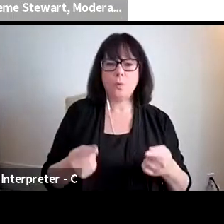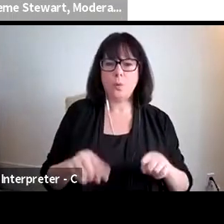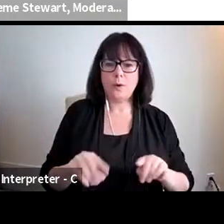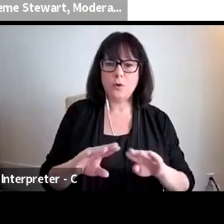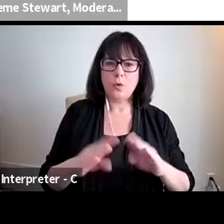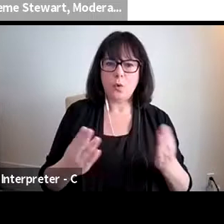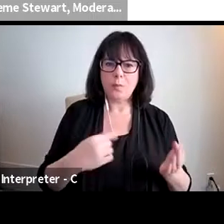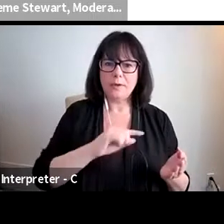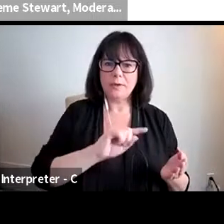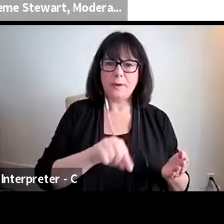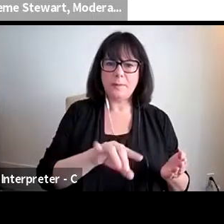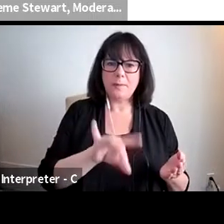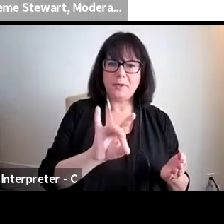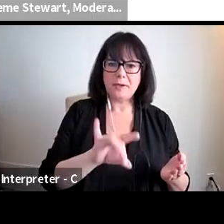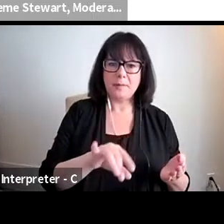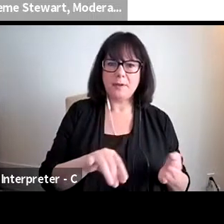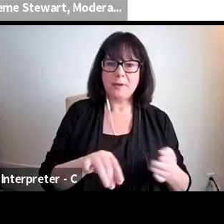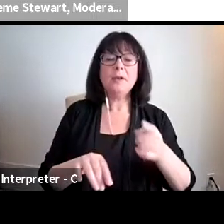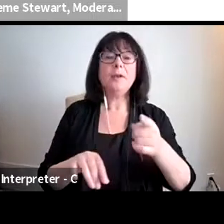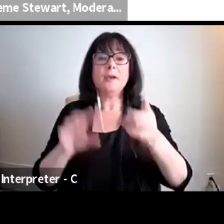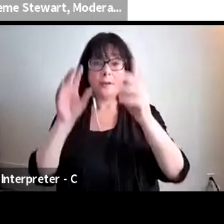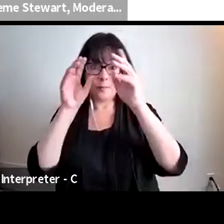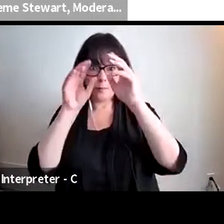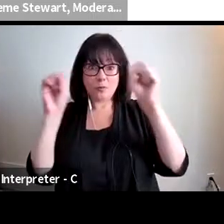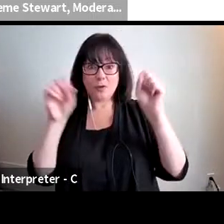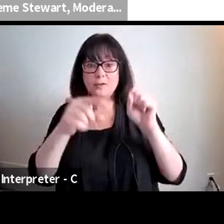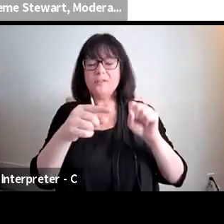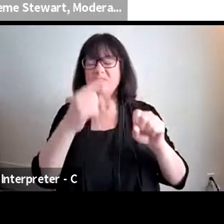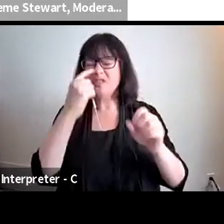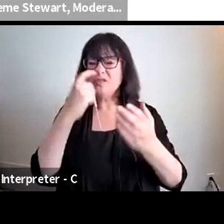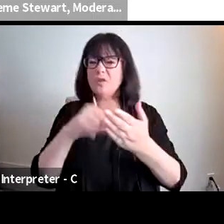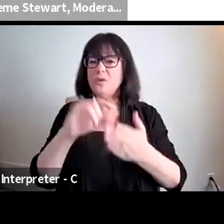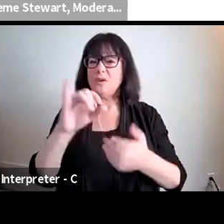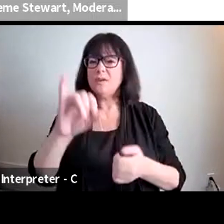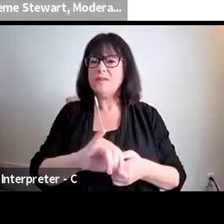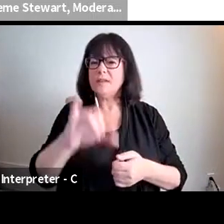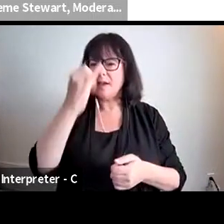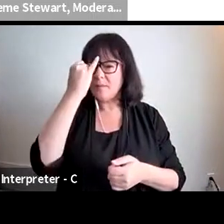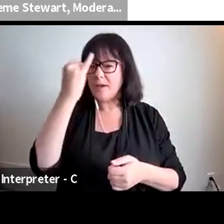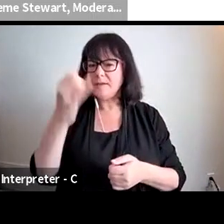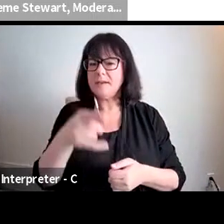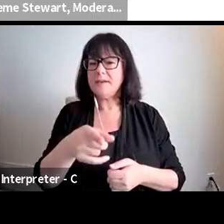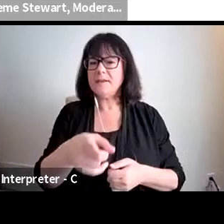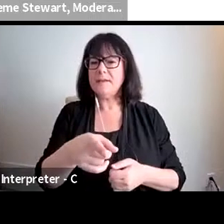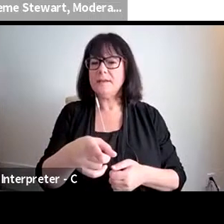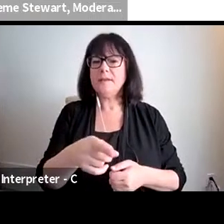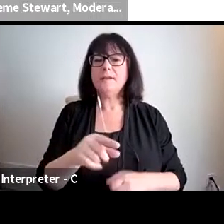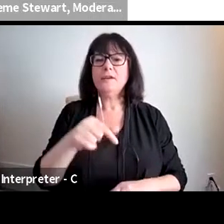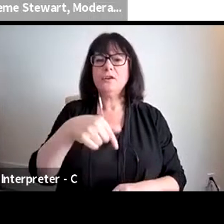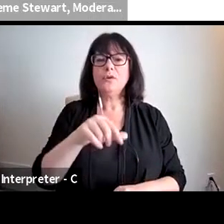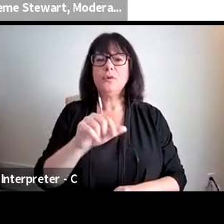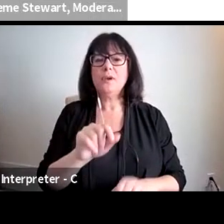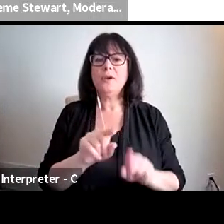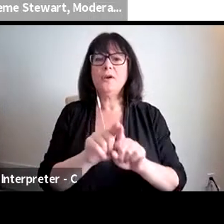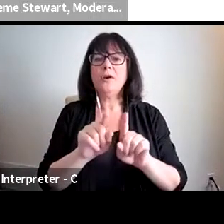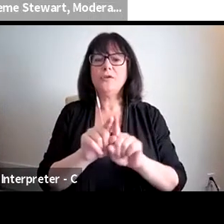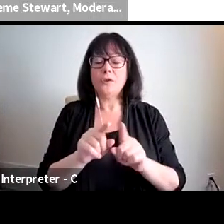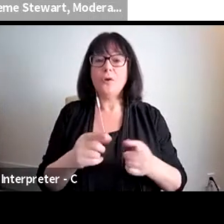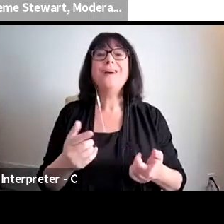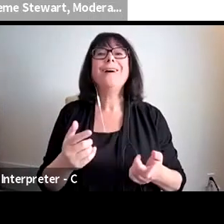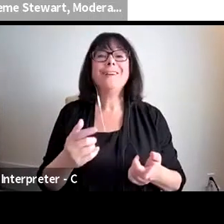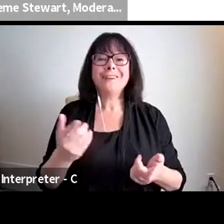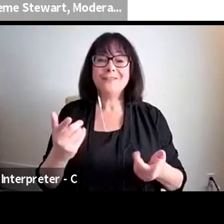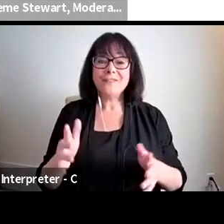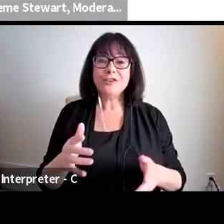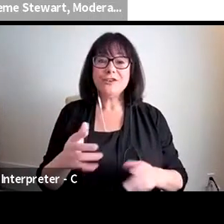feed was some students or others are not actually sure about how to return the books. So